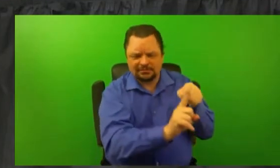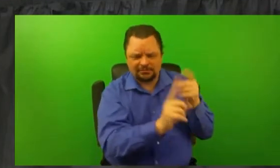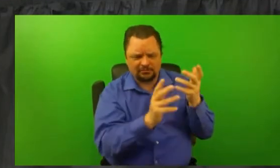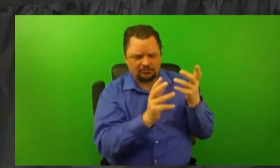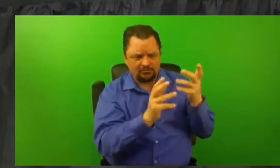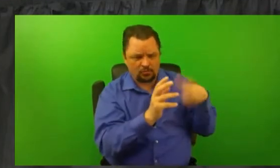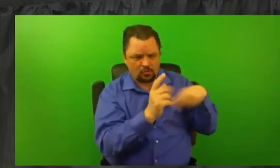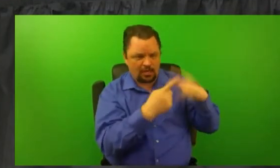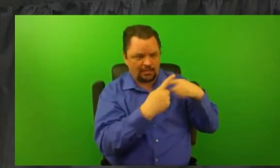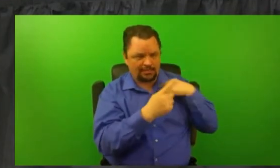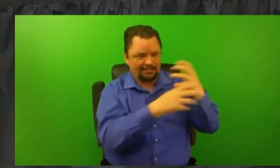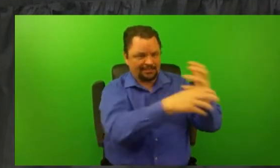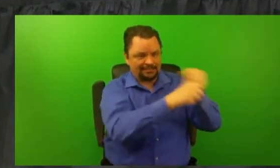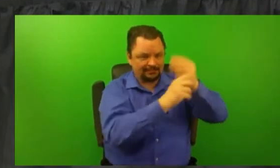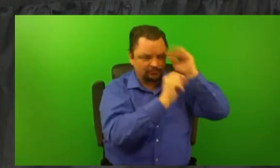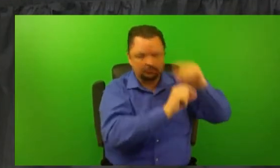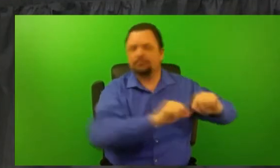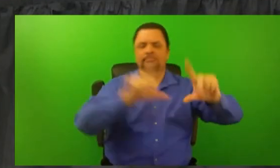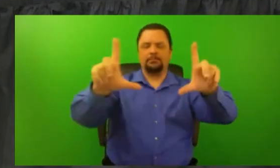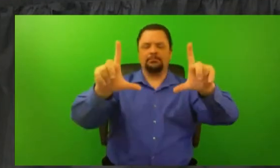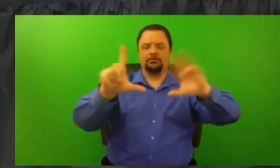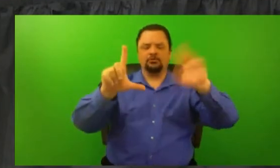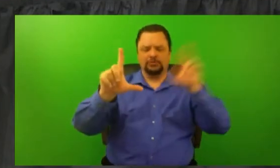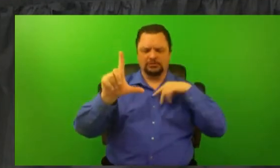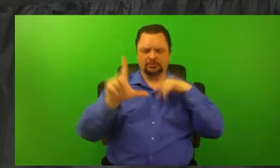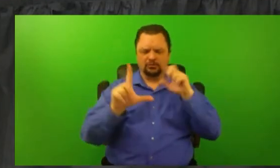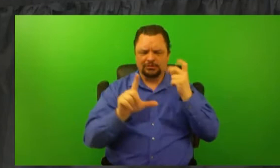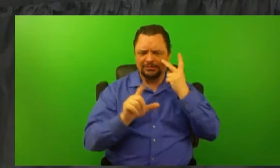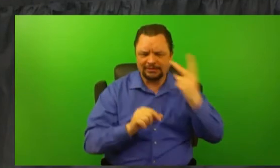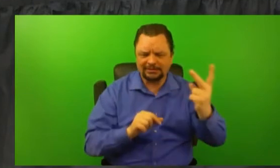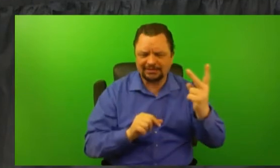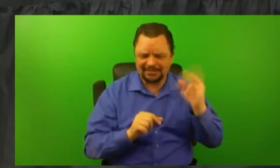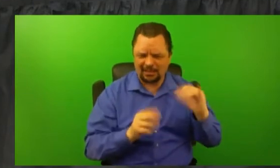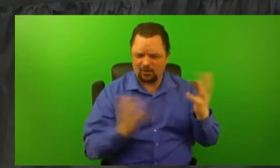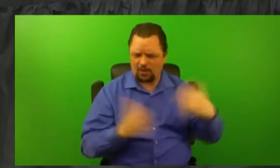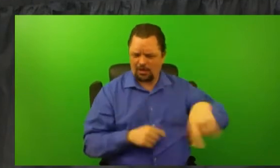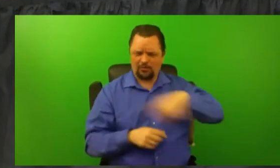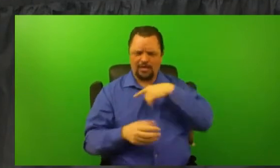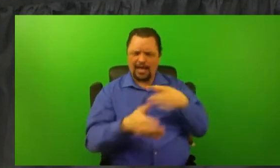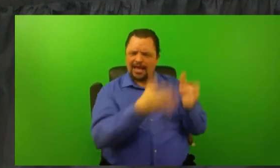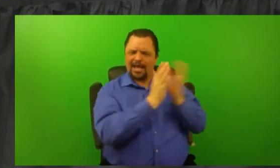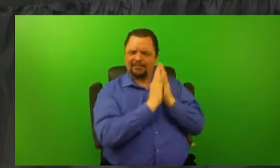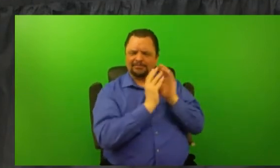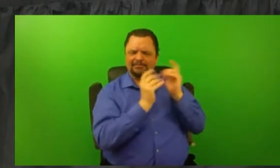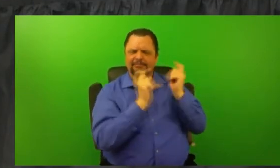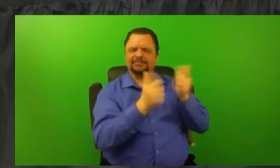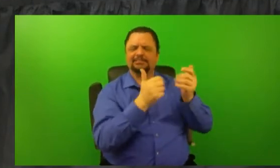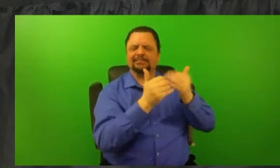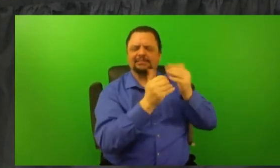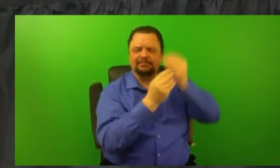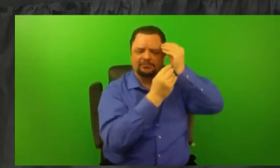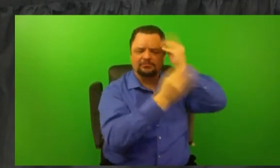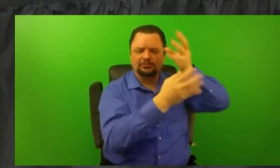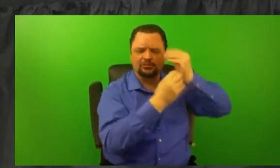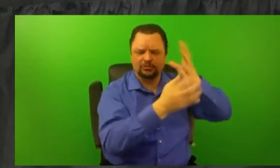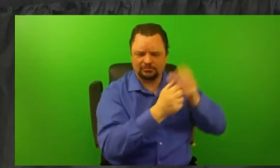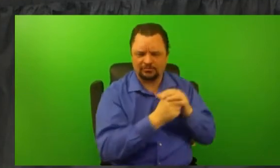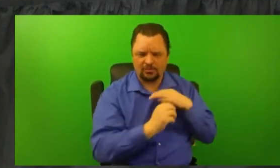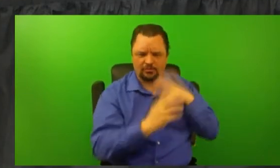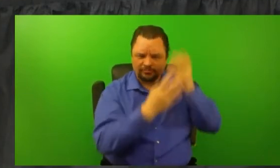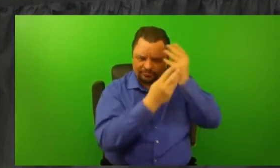page? And I think that's what you're asking basically. And is this the message we want to send?